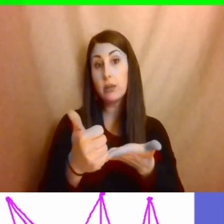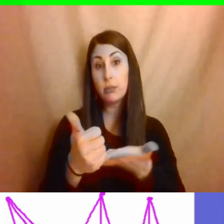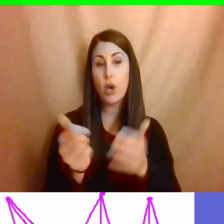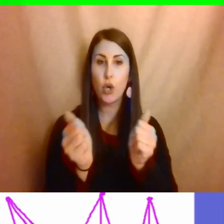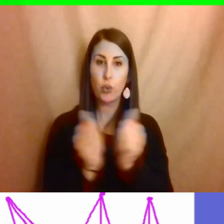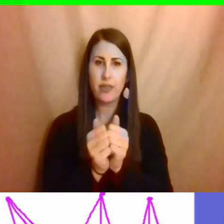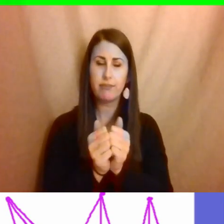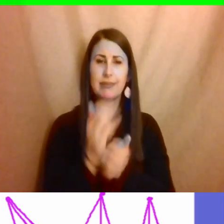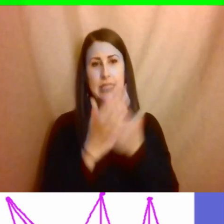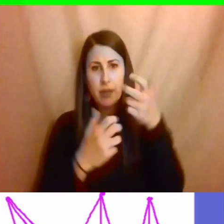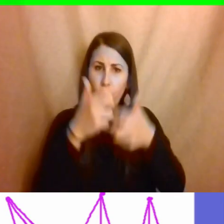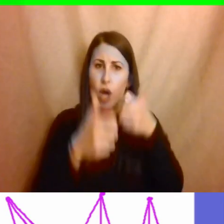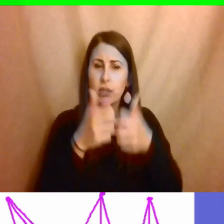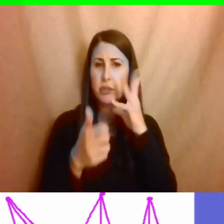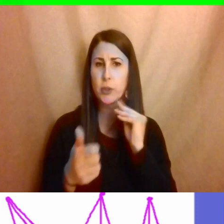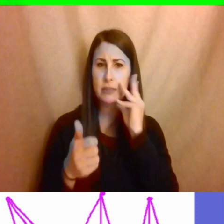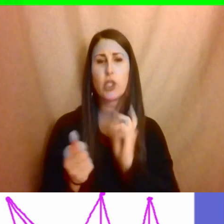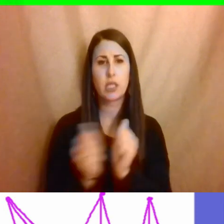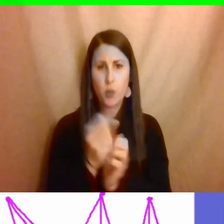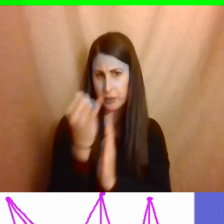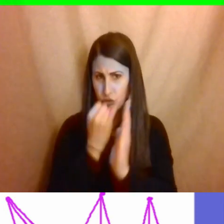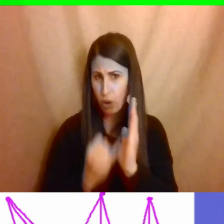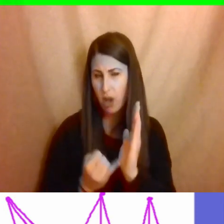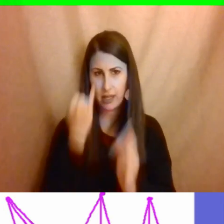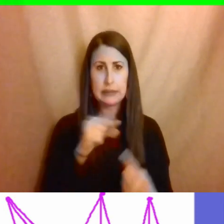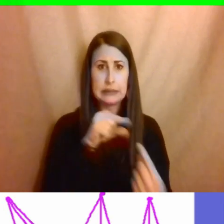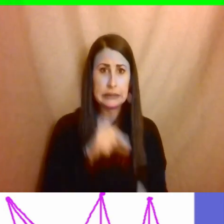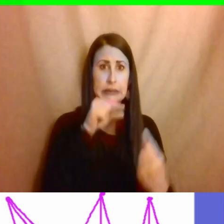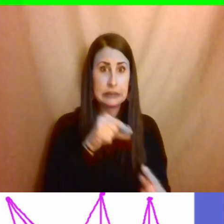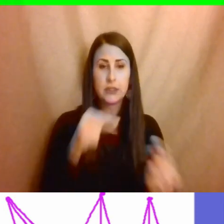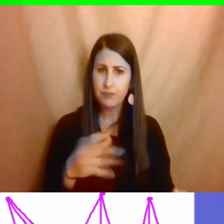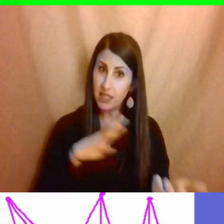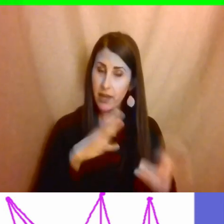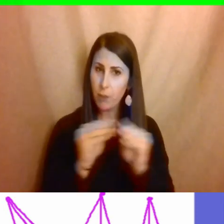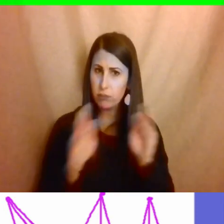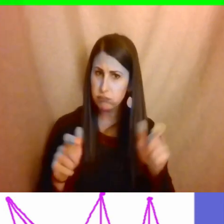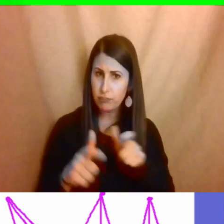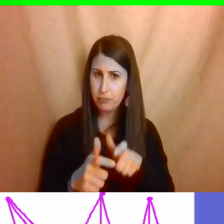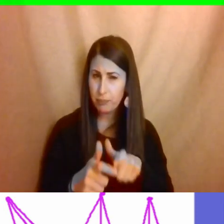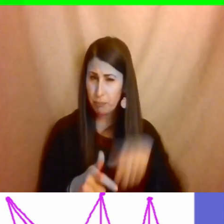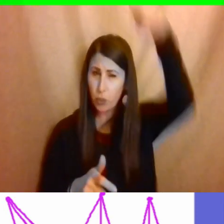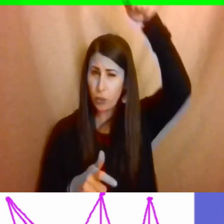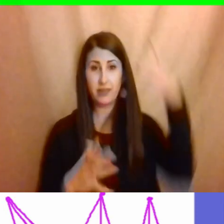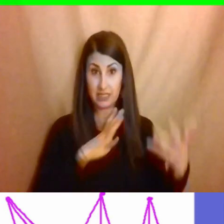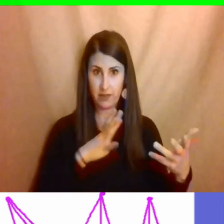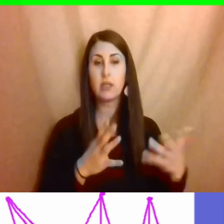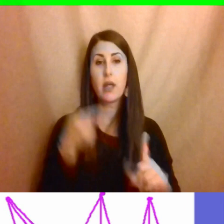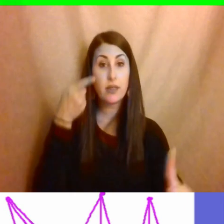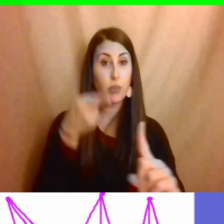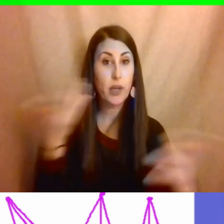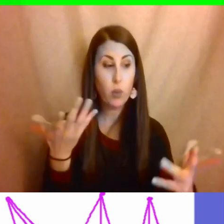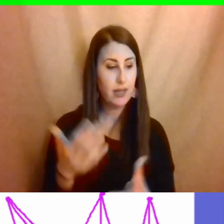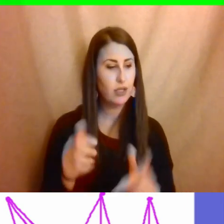you're having issues. Okay. All right, so the point is to try to make it as perfect as you can. It does not need to be perfect,